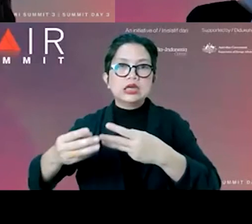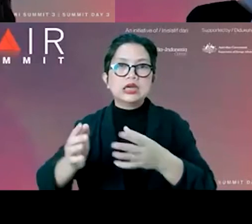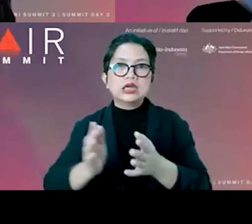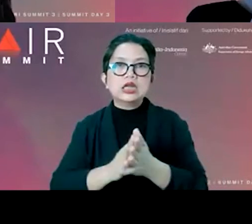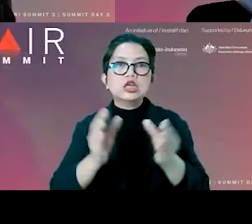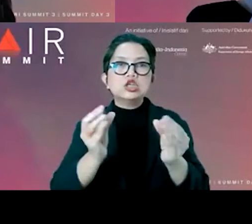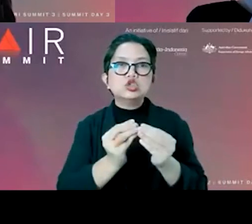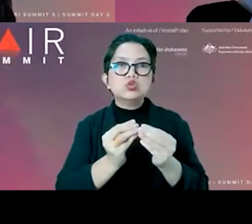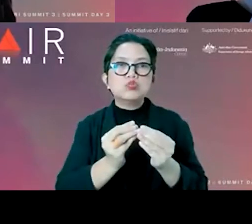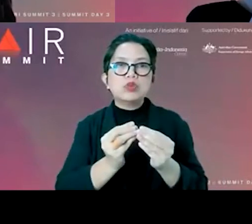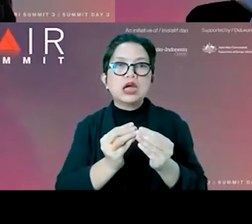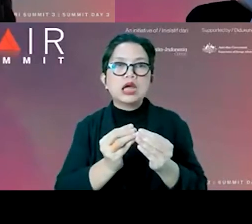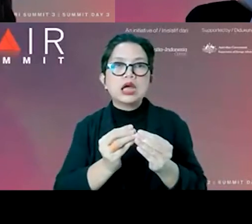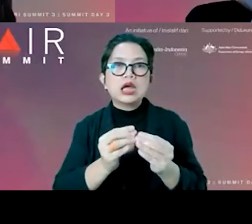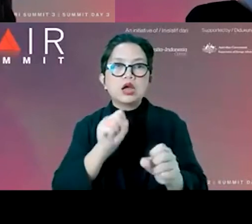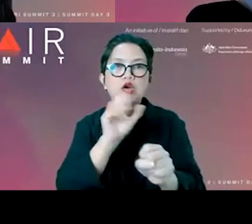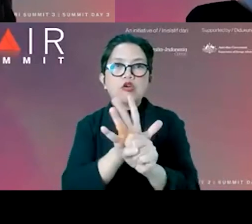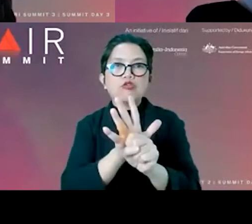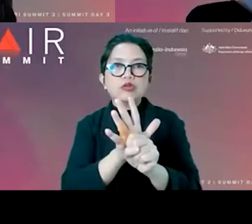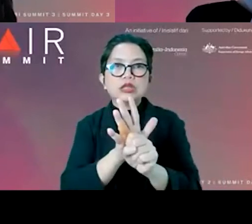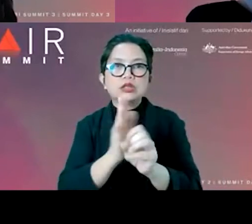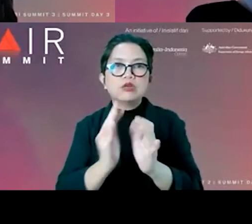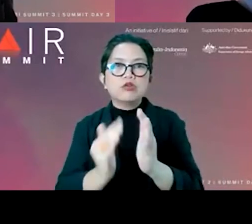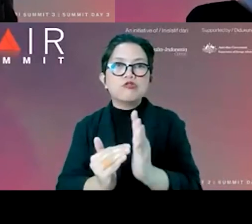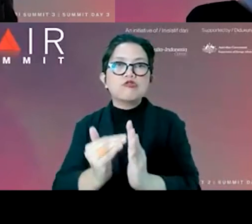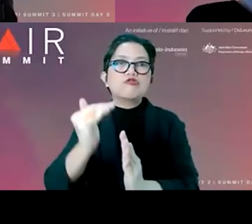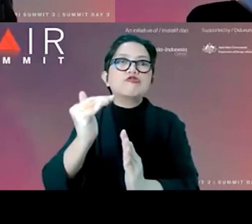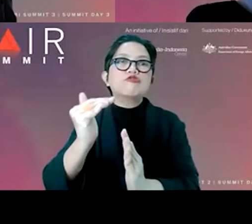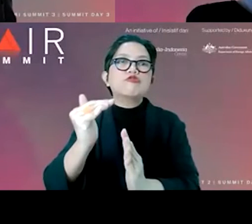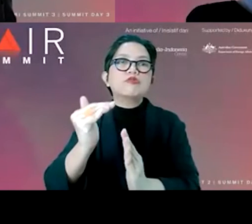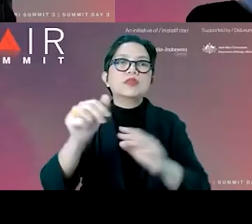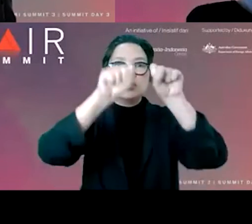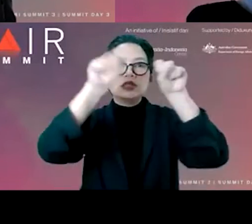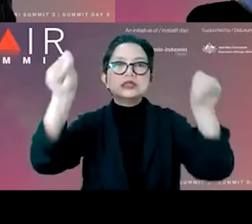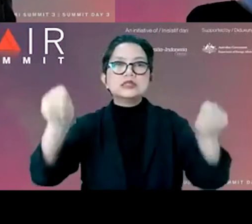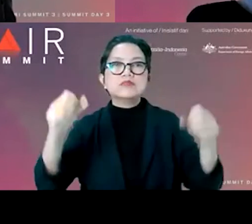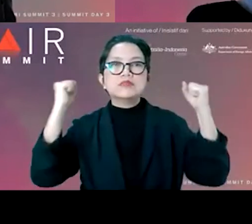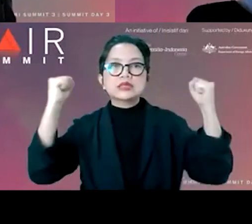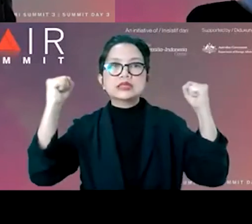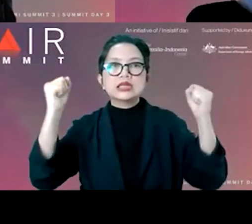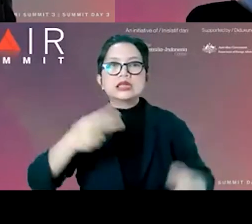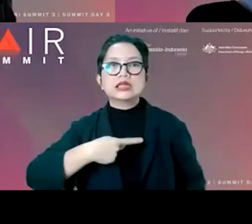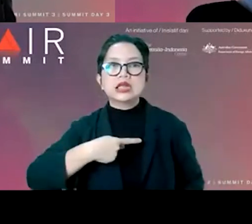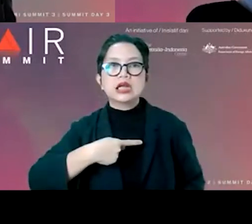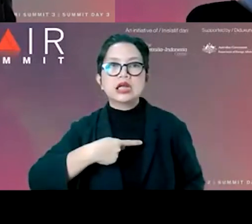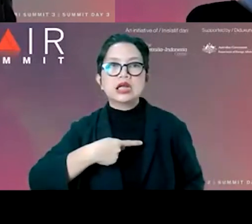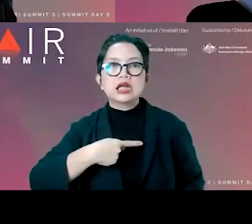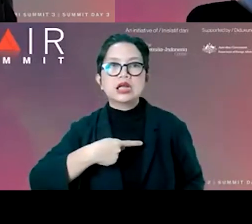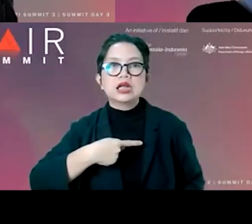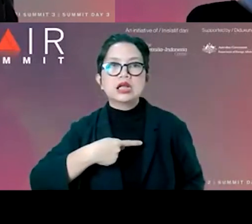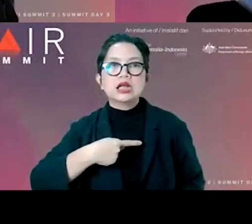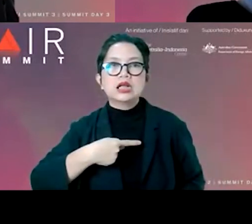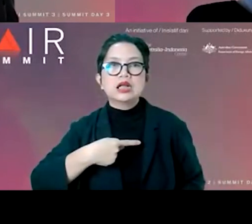overwhelmed. That's why at the same time, the economic activity is naturally slowing down as people